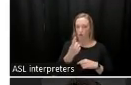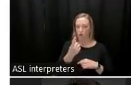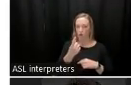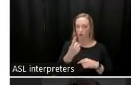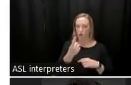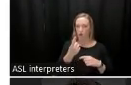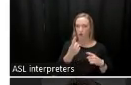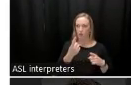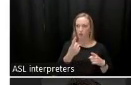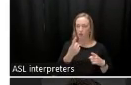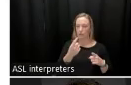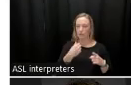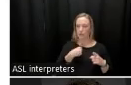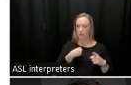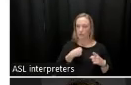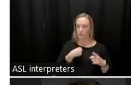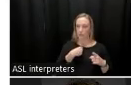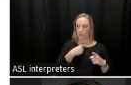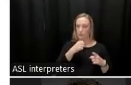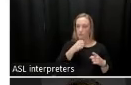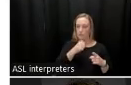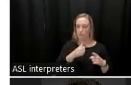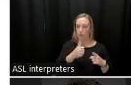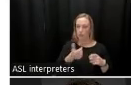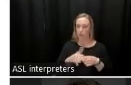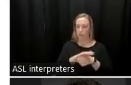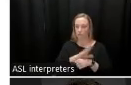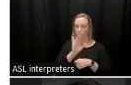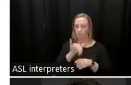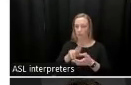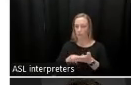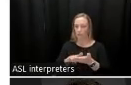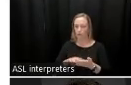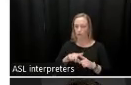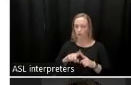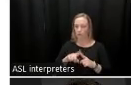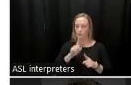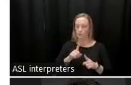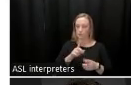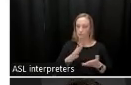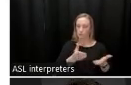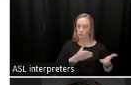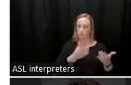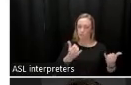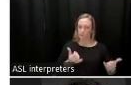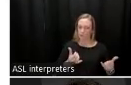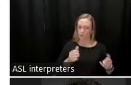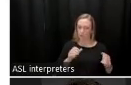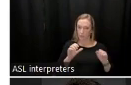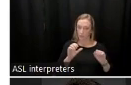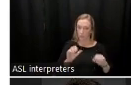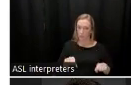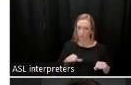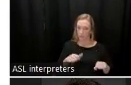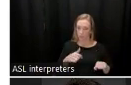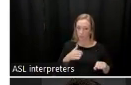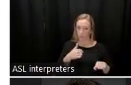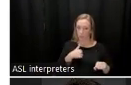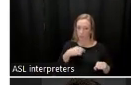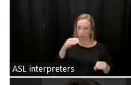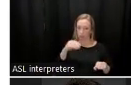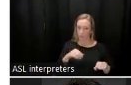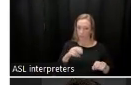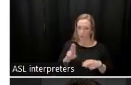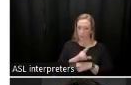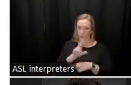it needs some service now. Is it any way that I can rebudget my grant and pay for that service?